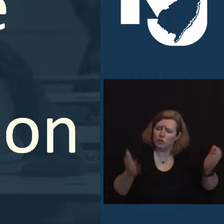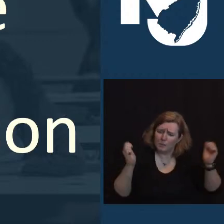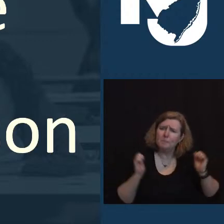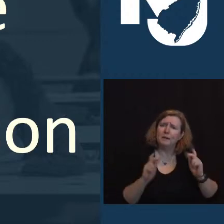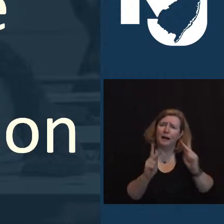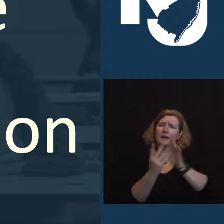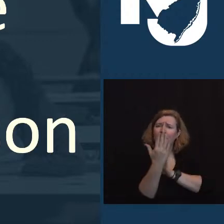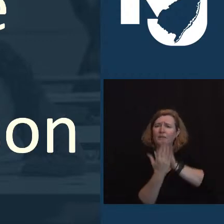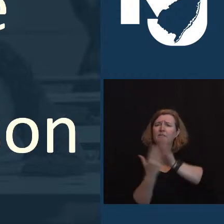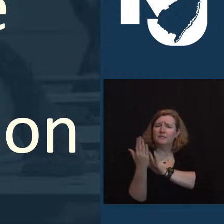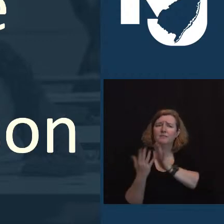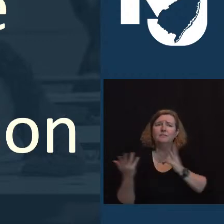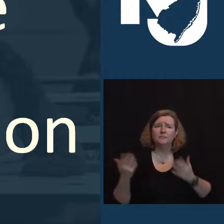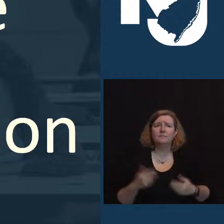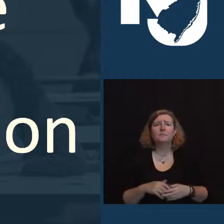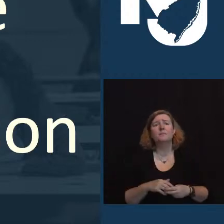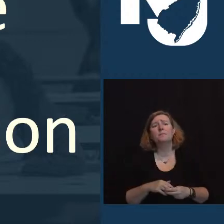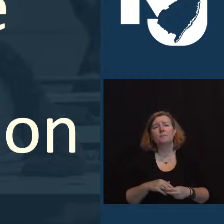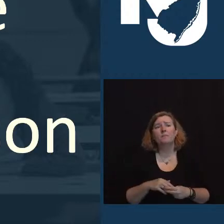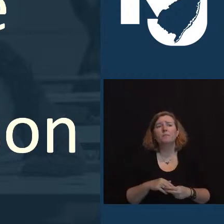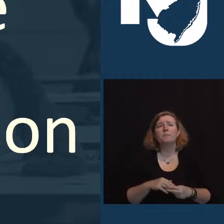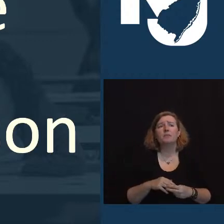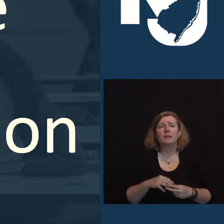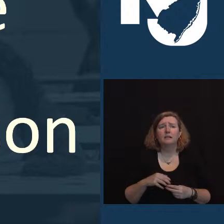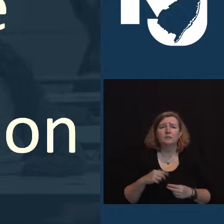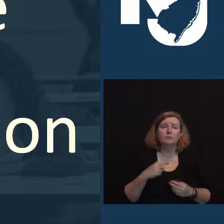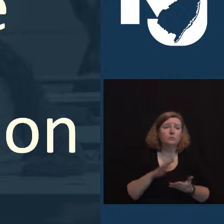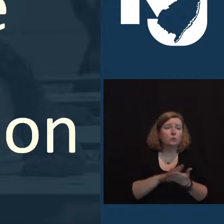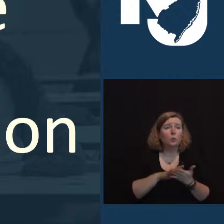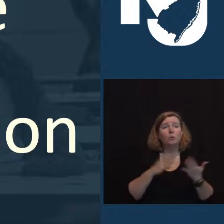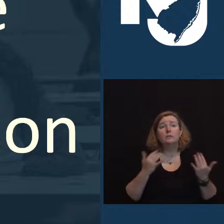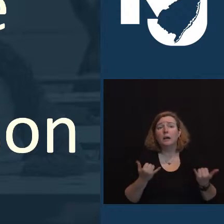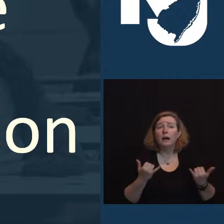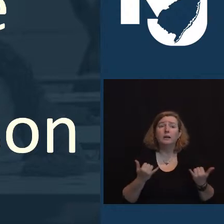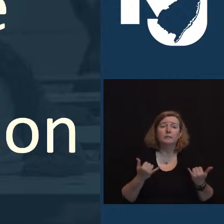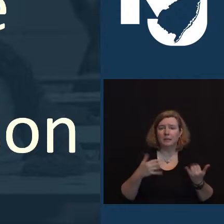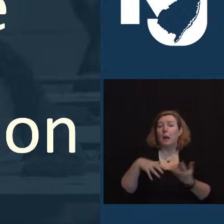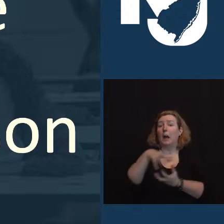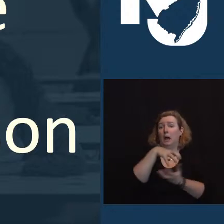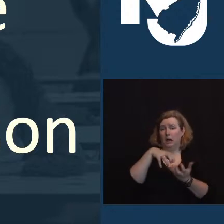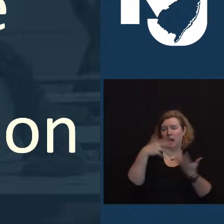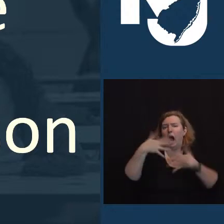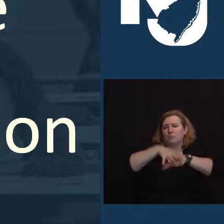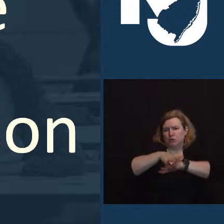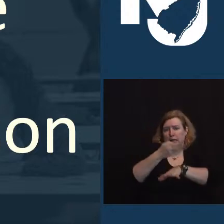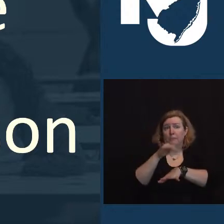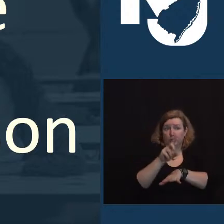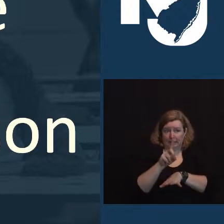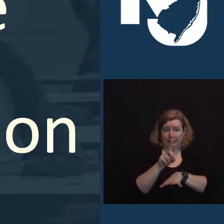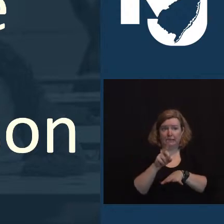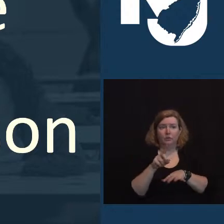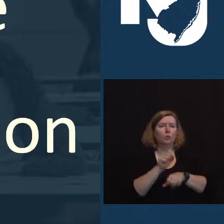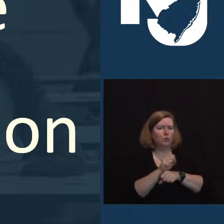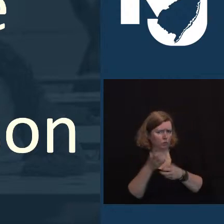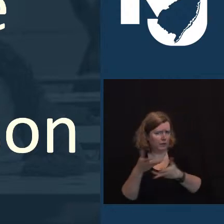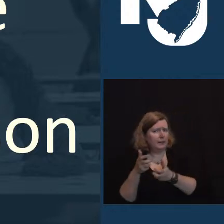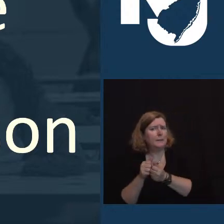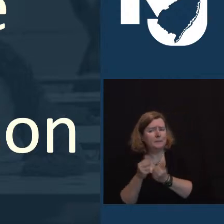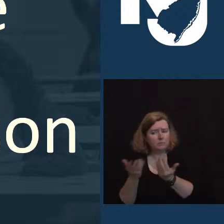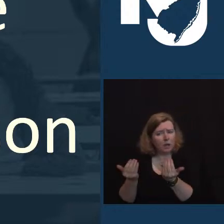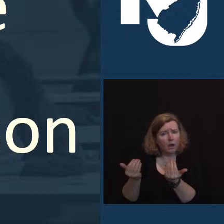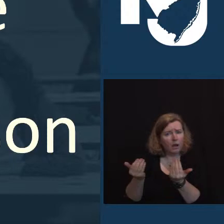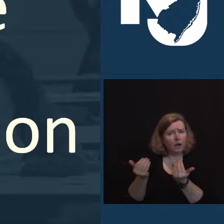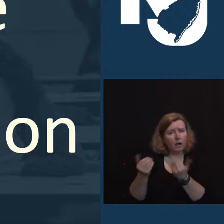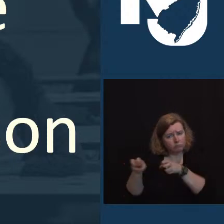the districts currently in a hybrid stance or in person for certain grades or buildings to increase opportunities for